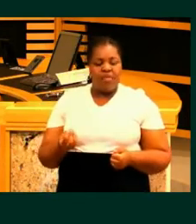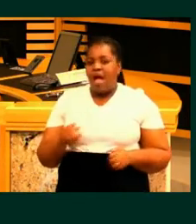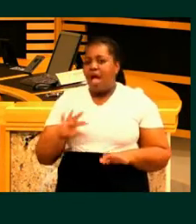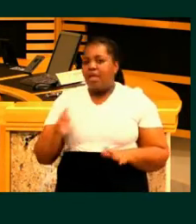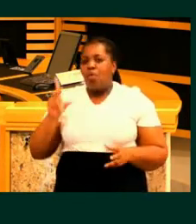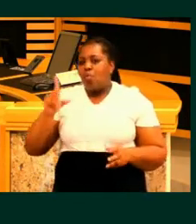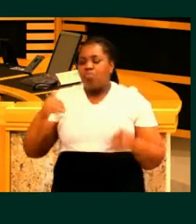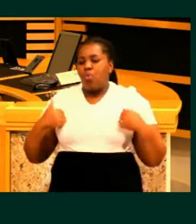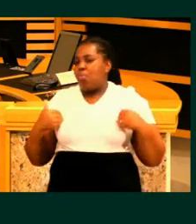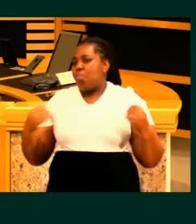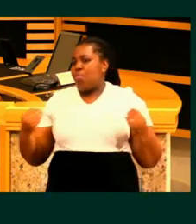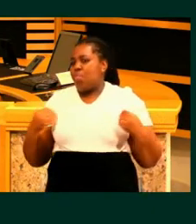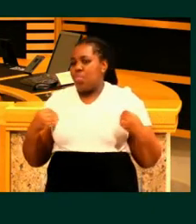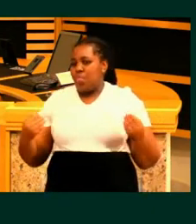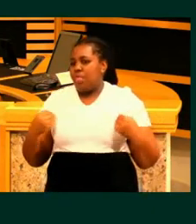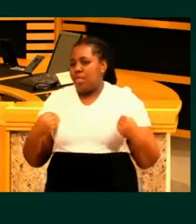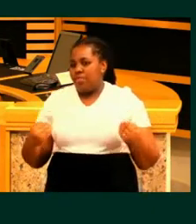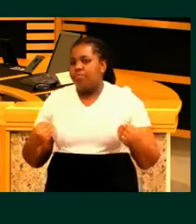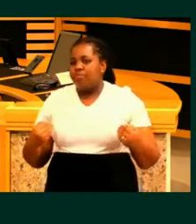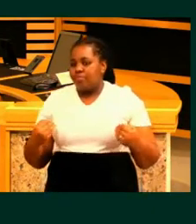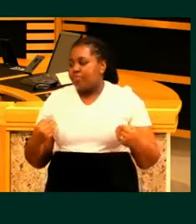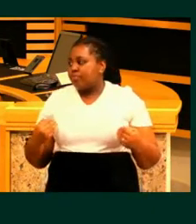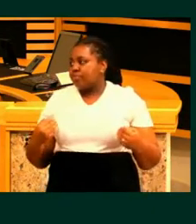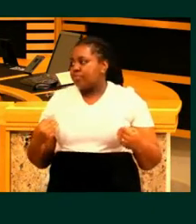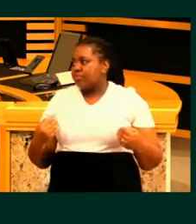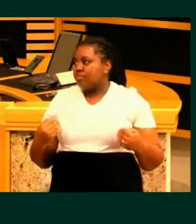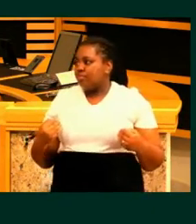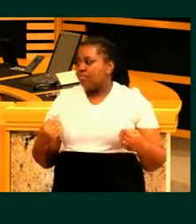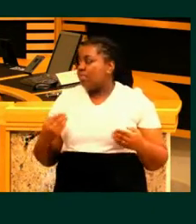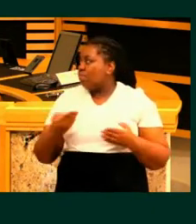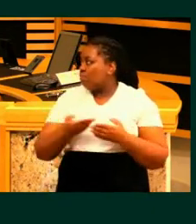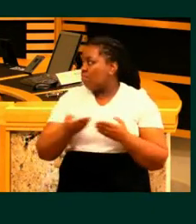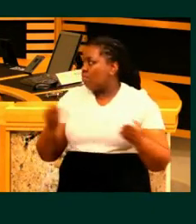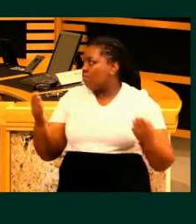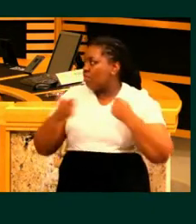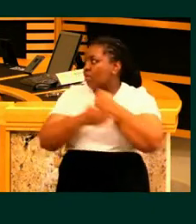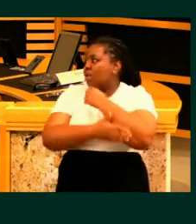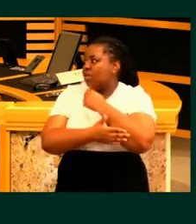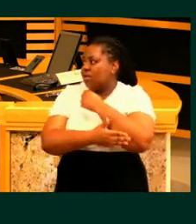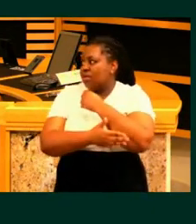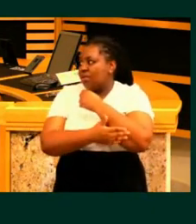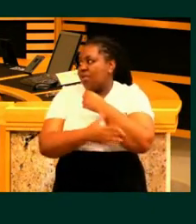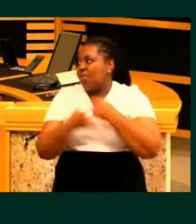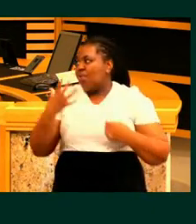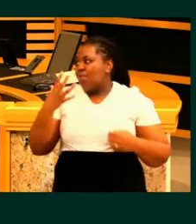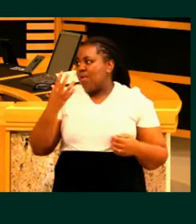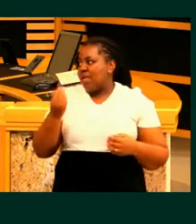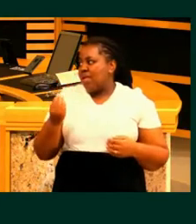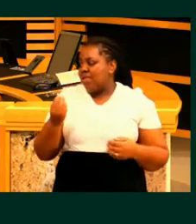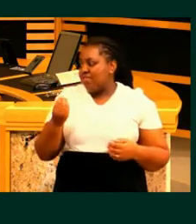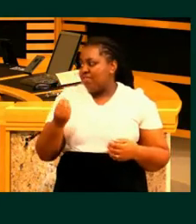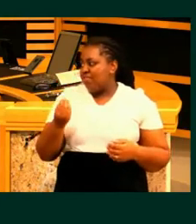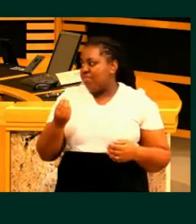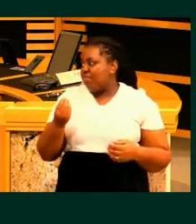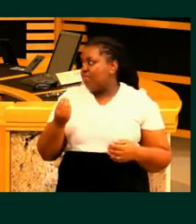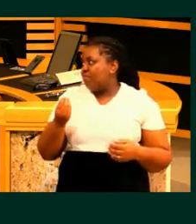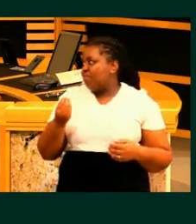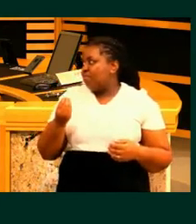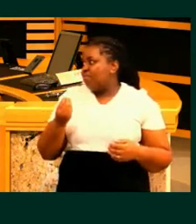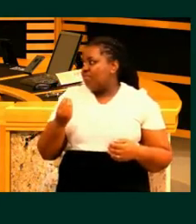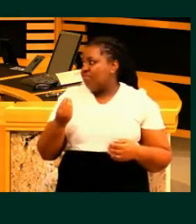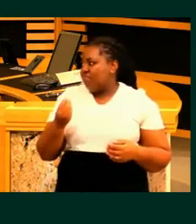can deny that across the country there are Boles and these